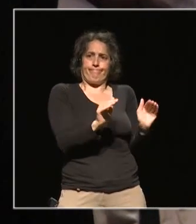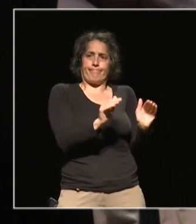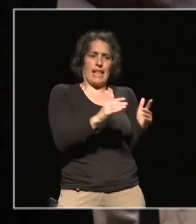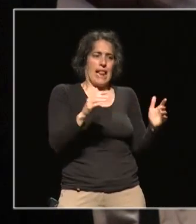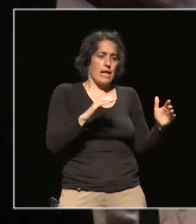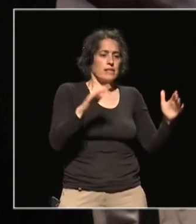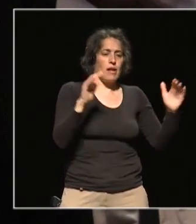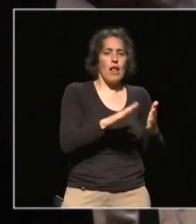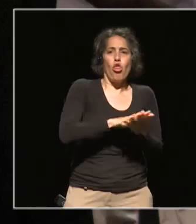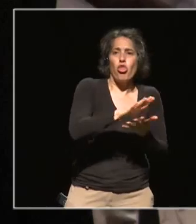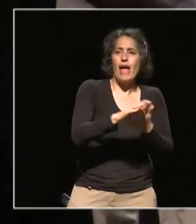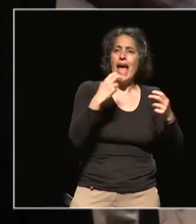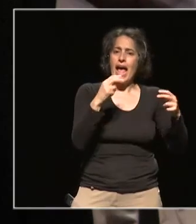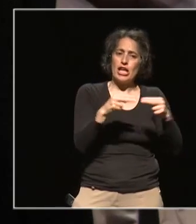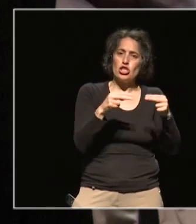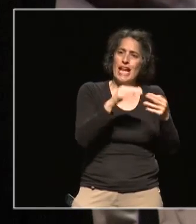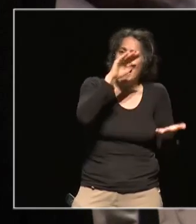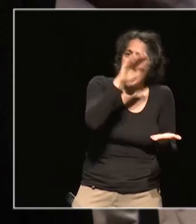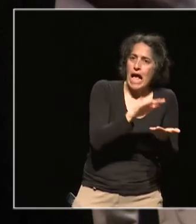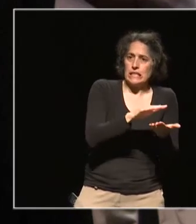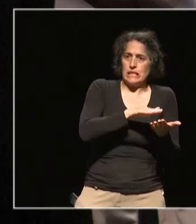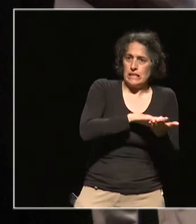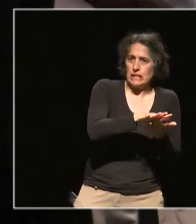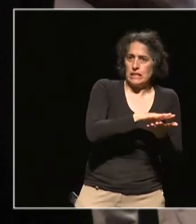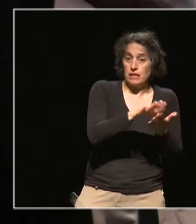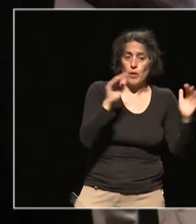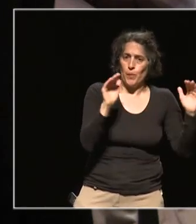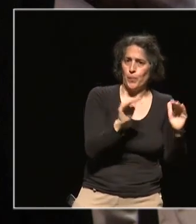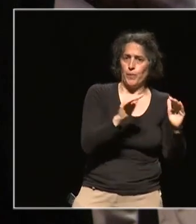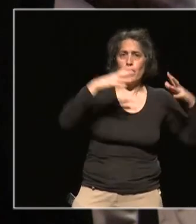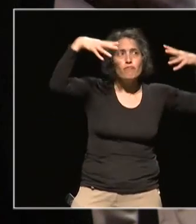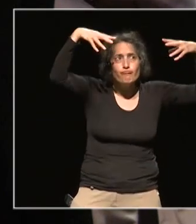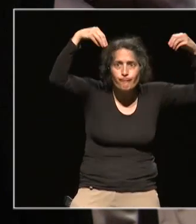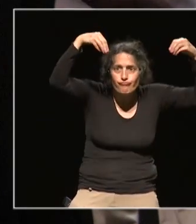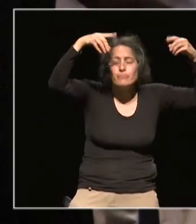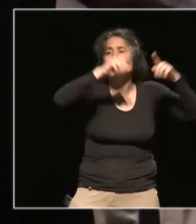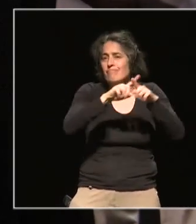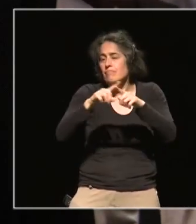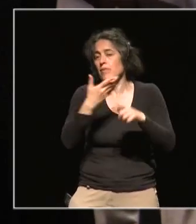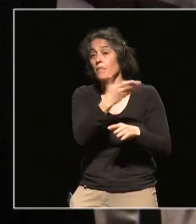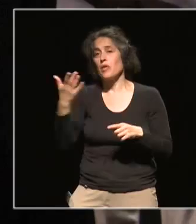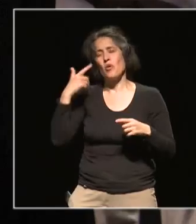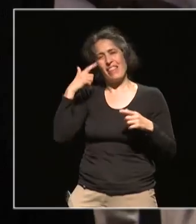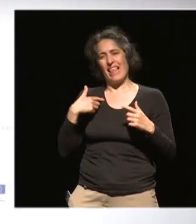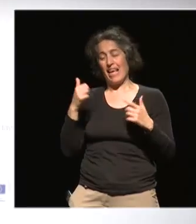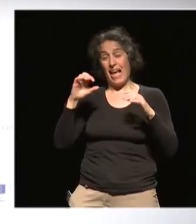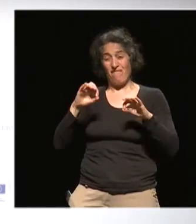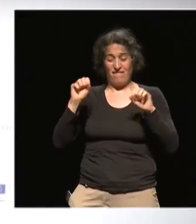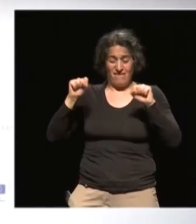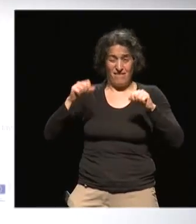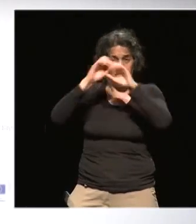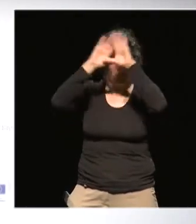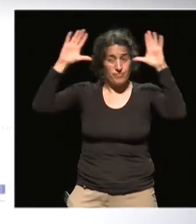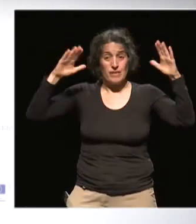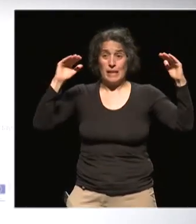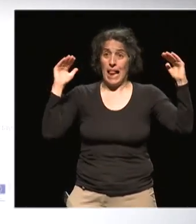set behind the GNH index, it would be a revolution that would solve lots of problems. Thank you. Also, that means we